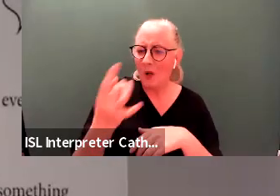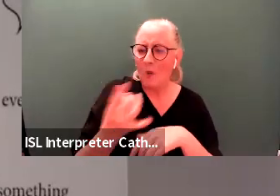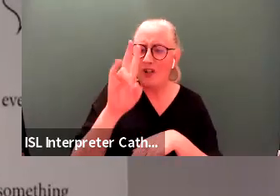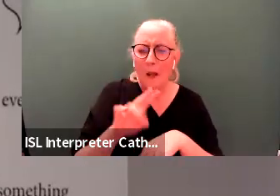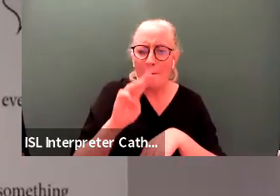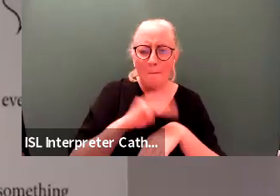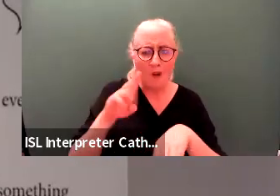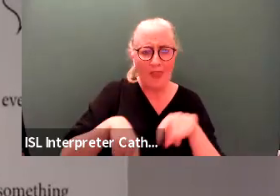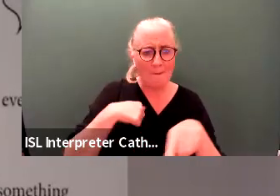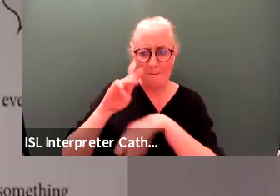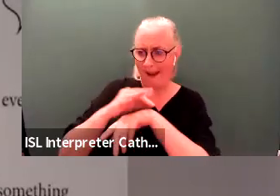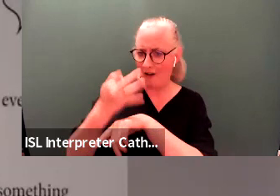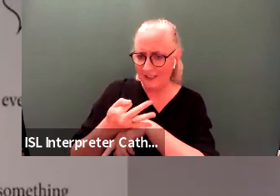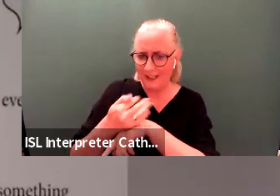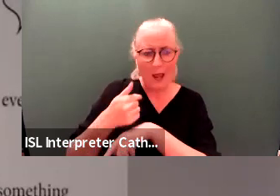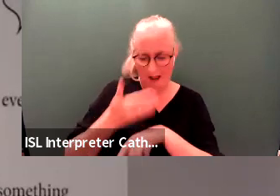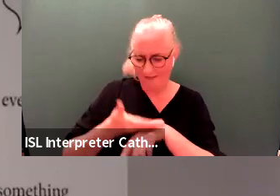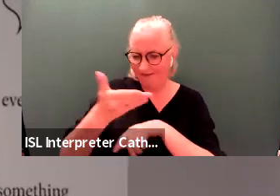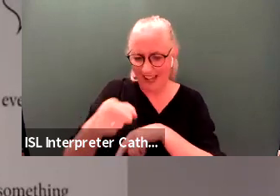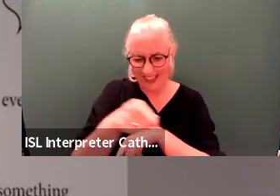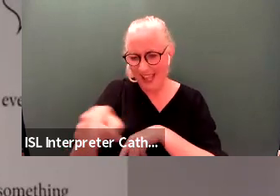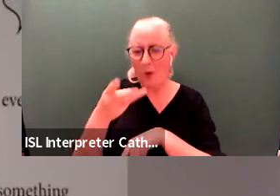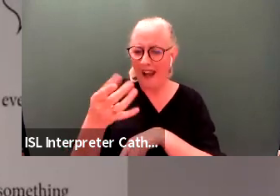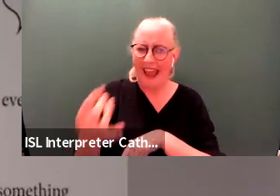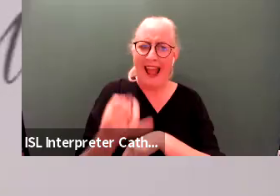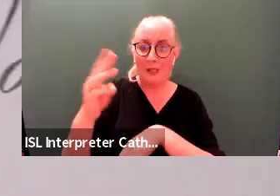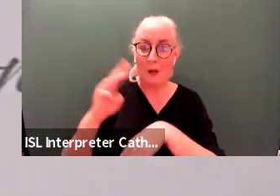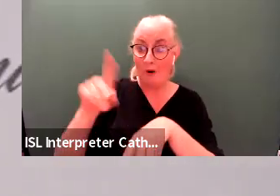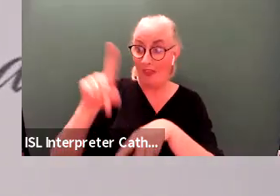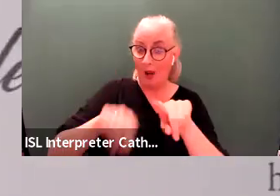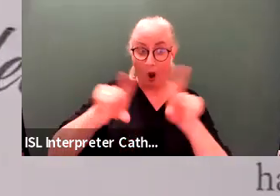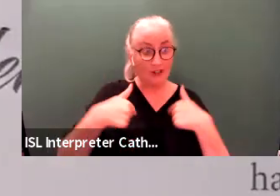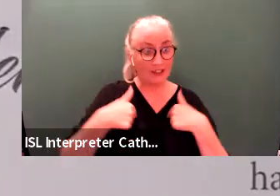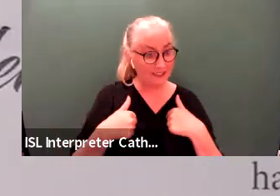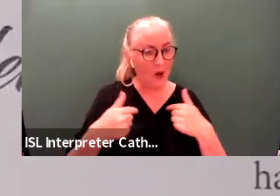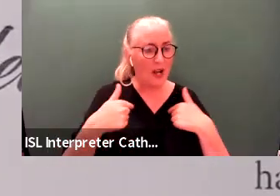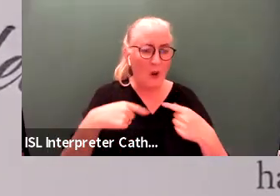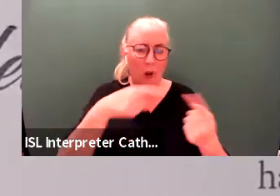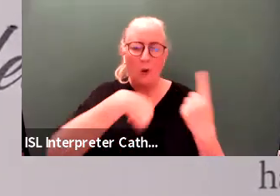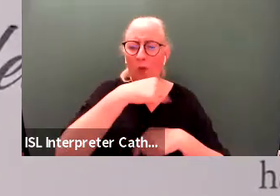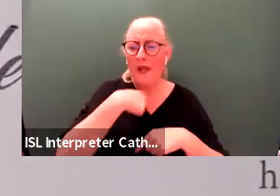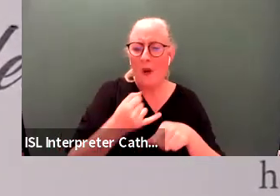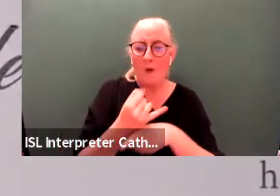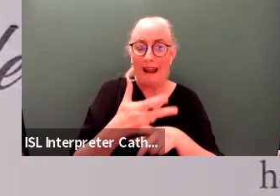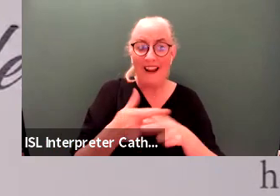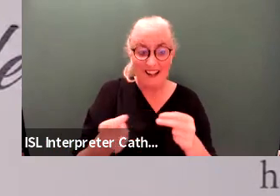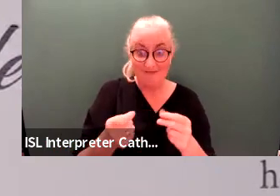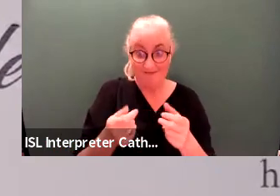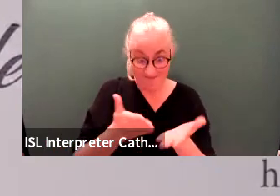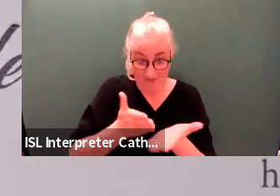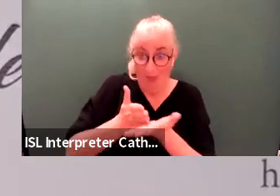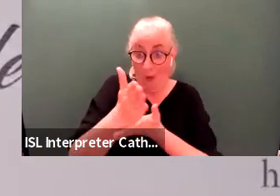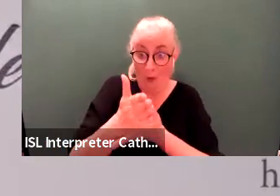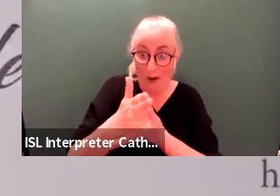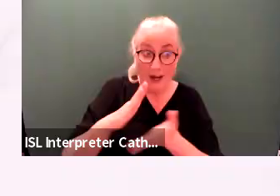coming up are going to know more because they're going to ask more than we did. We've kind of waited till we went into the menopause nearly